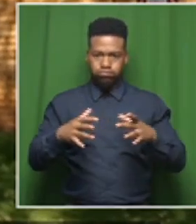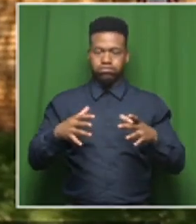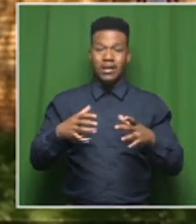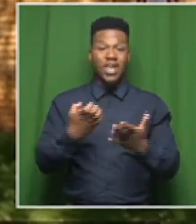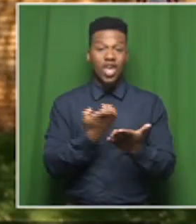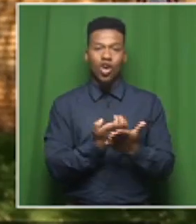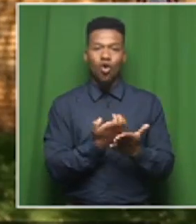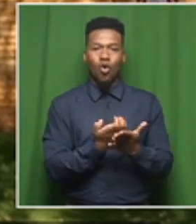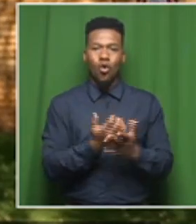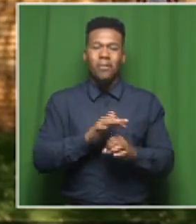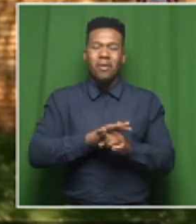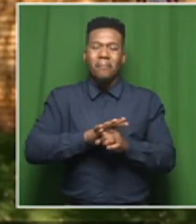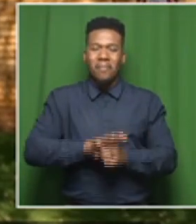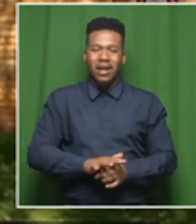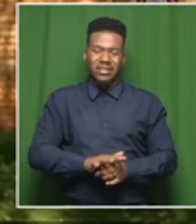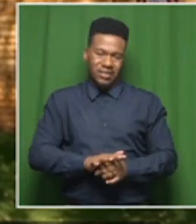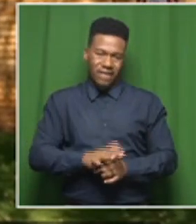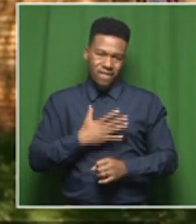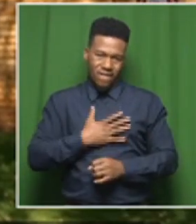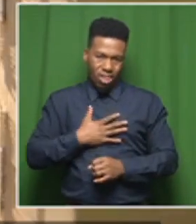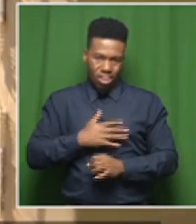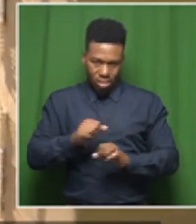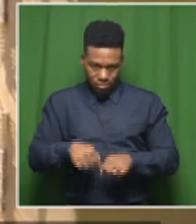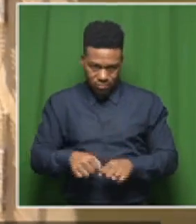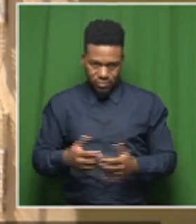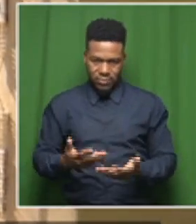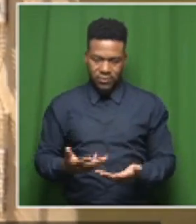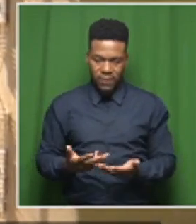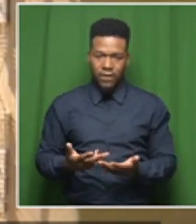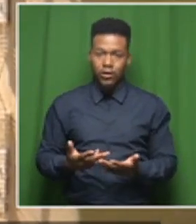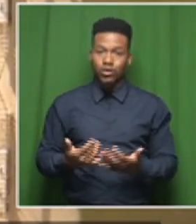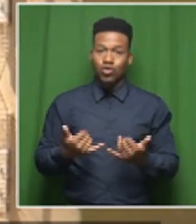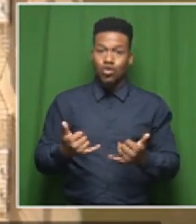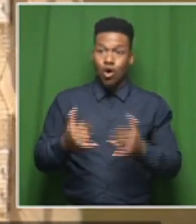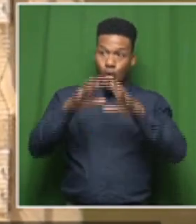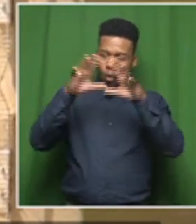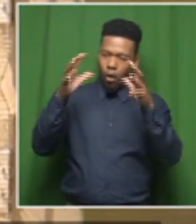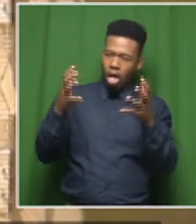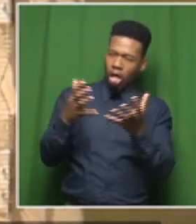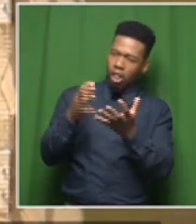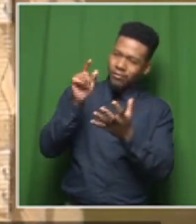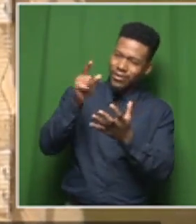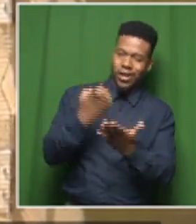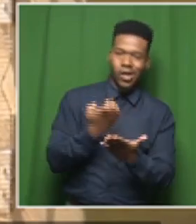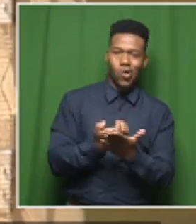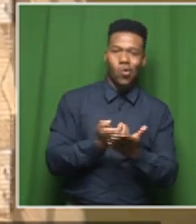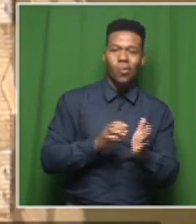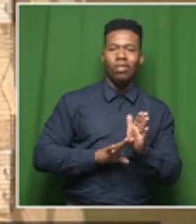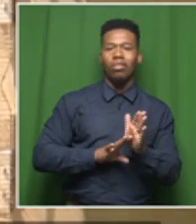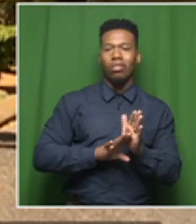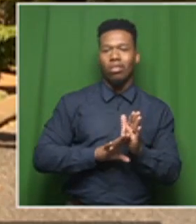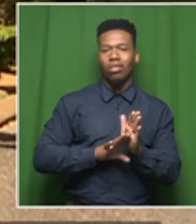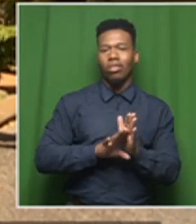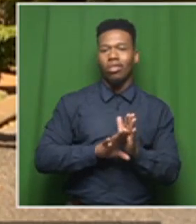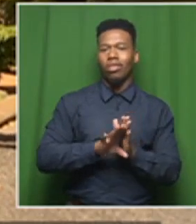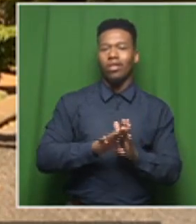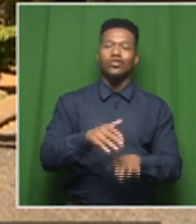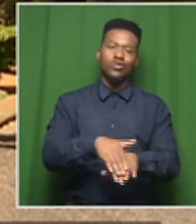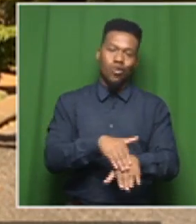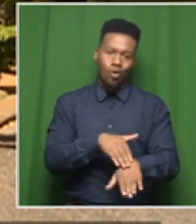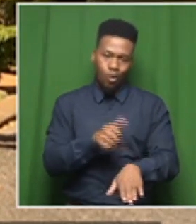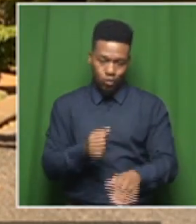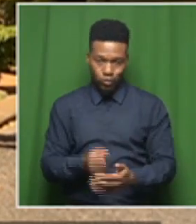been coming under significant pressure from a combination of a slower global economy and significantly higher interest rates compared to